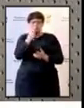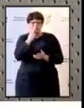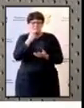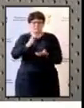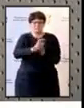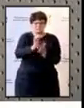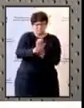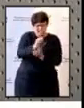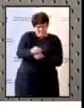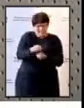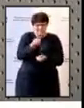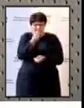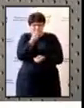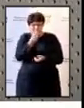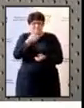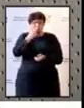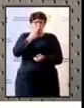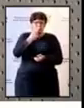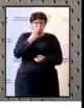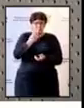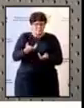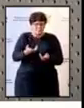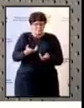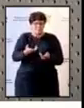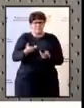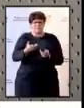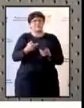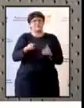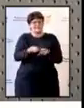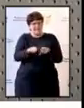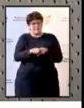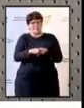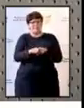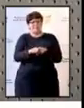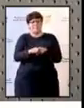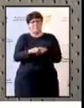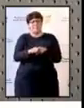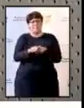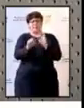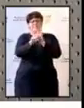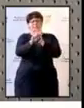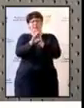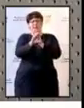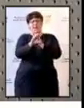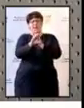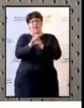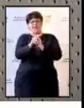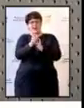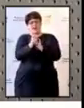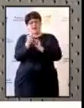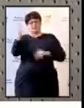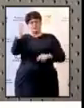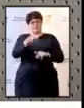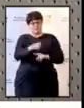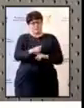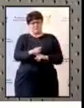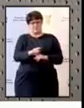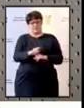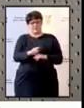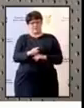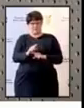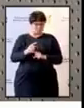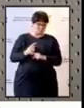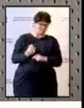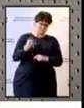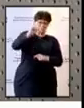and as you remember, even at the press conference itself, there was quite an opposition